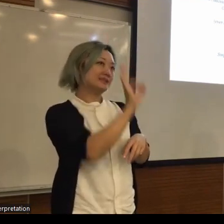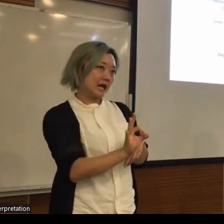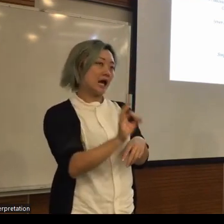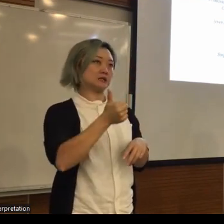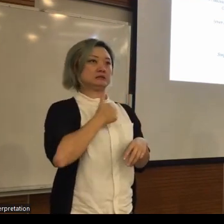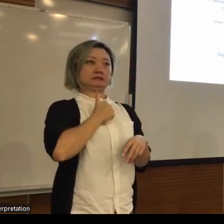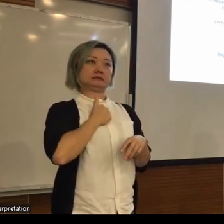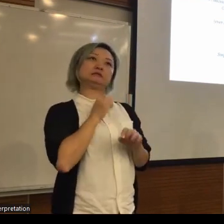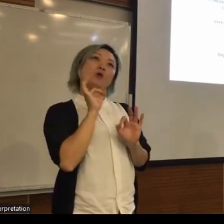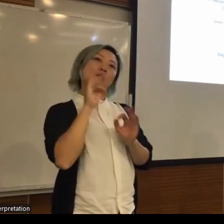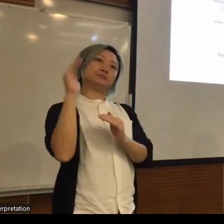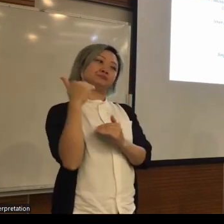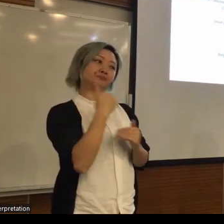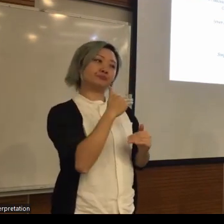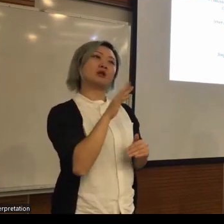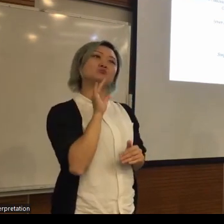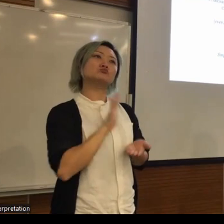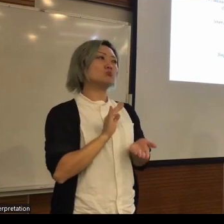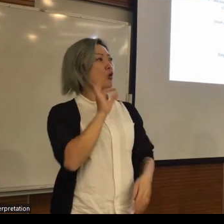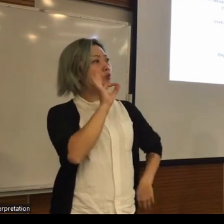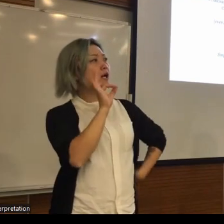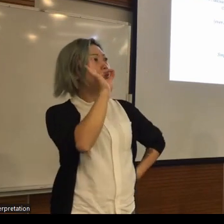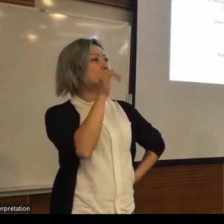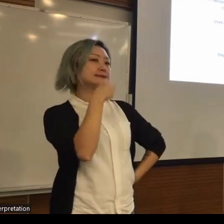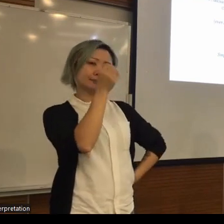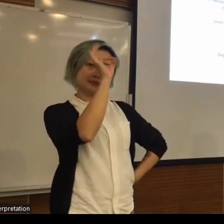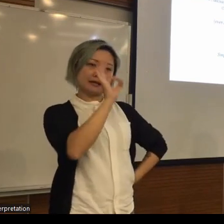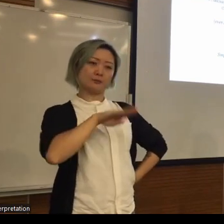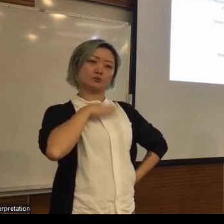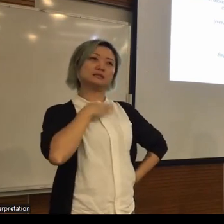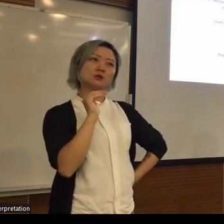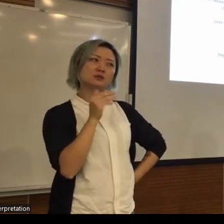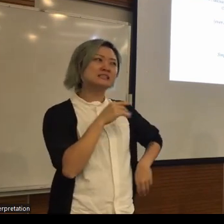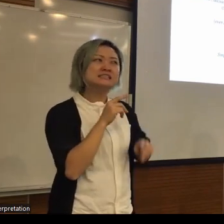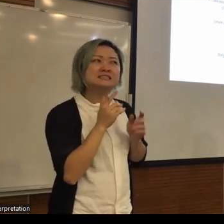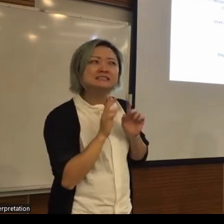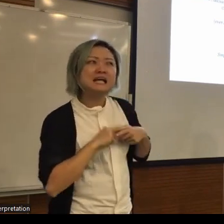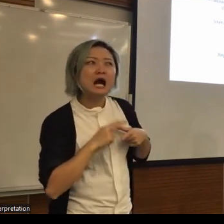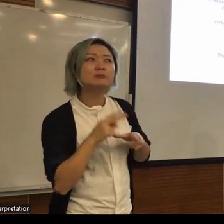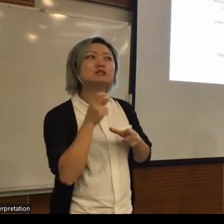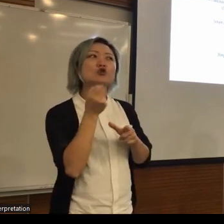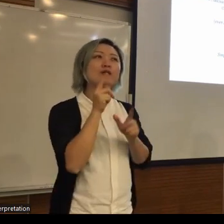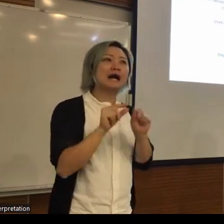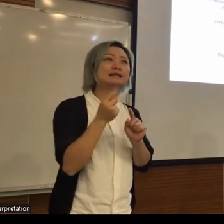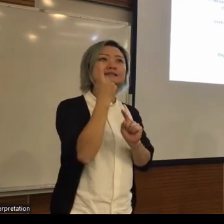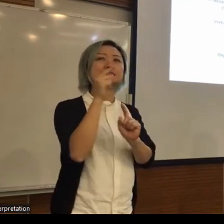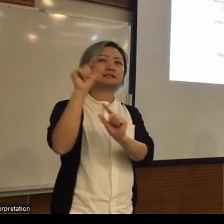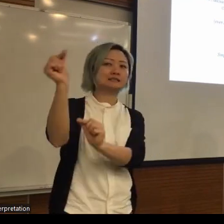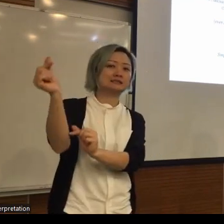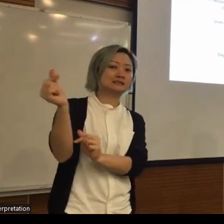is delivered, we are quite good. So my question is, can you further elaborate on